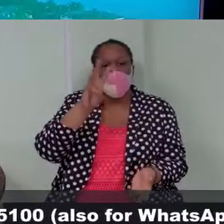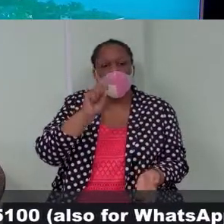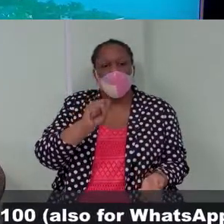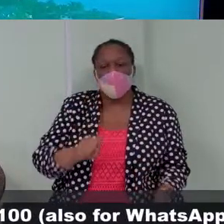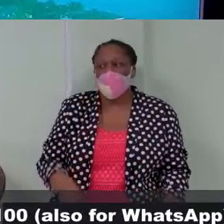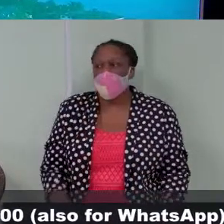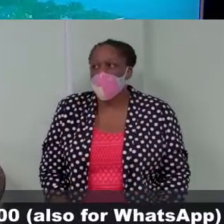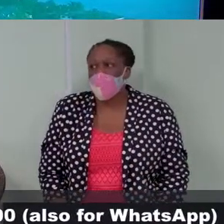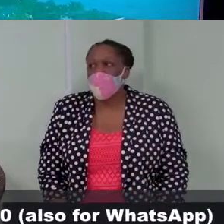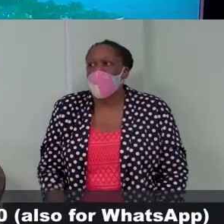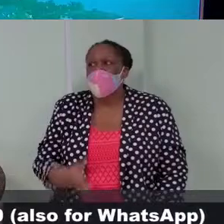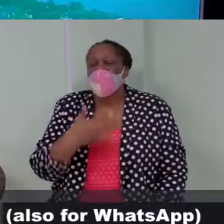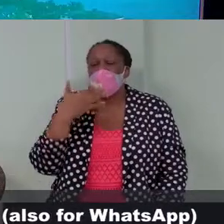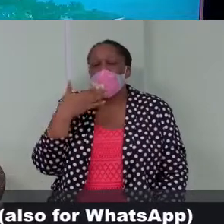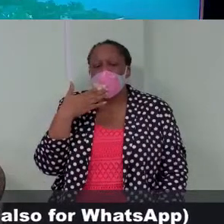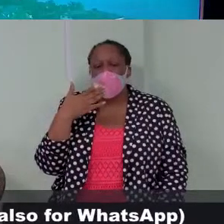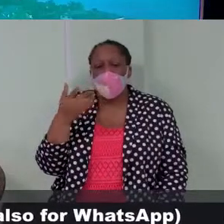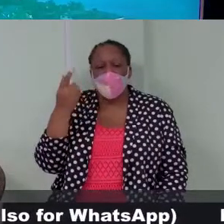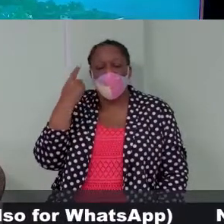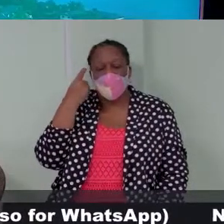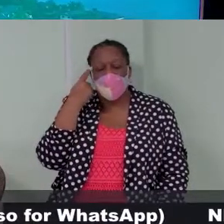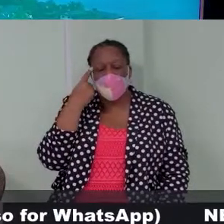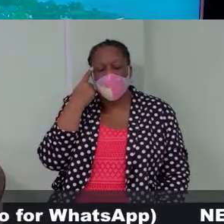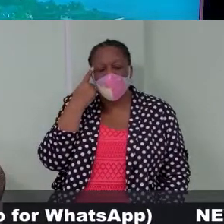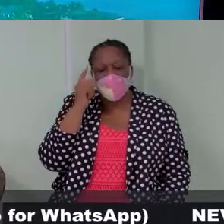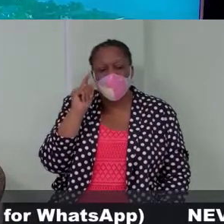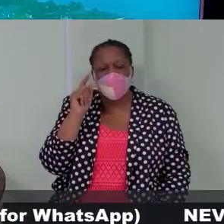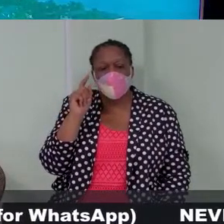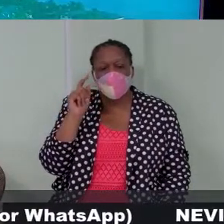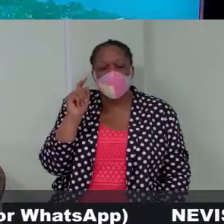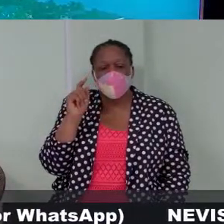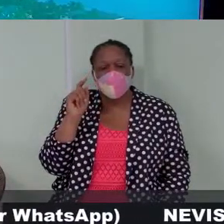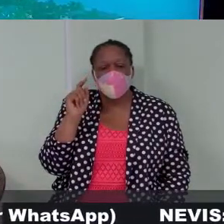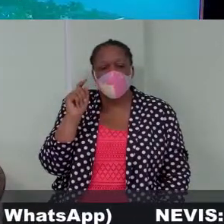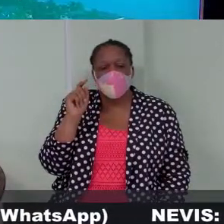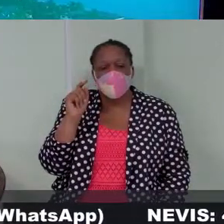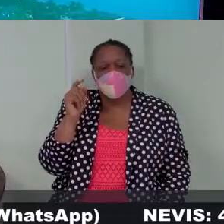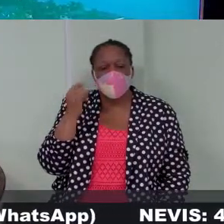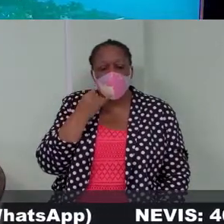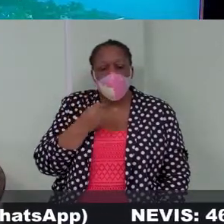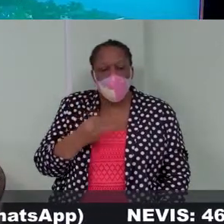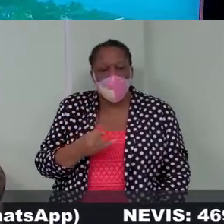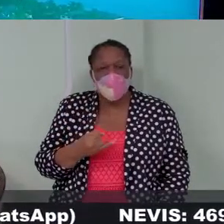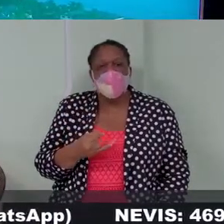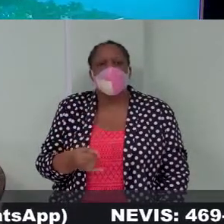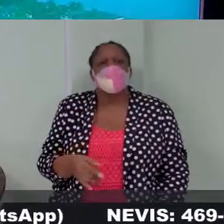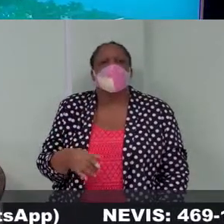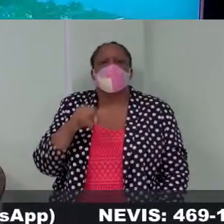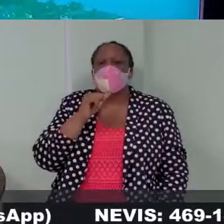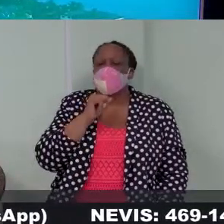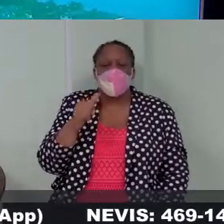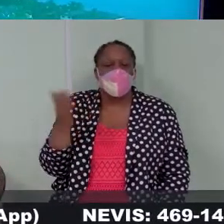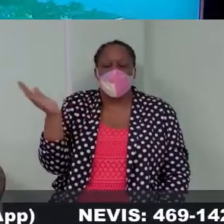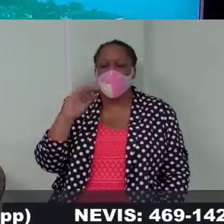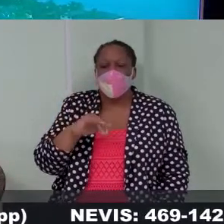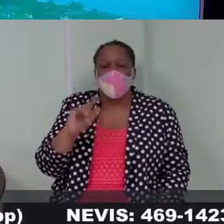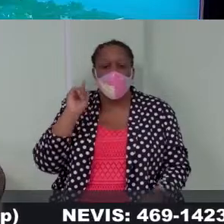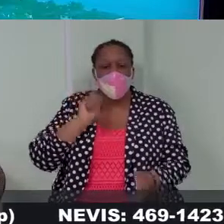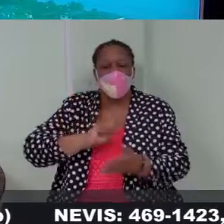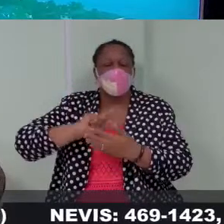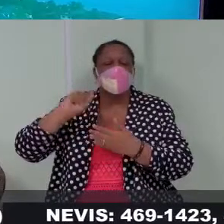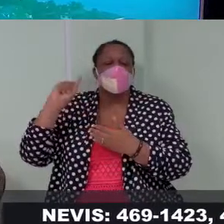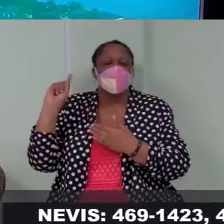Mrs. Christmas Jacobs. We welcome her back. We're happy that she's back with us. She was not here last week.